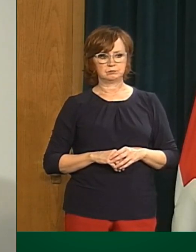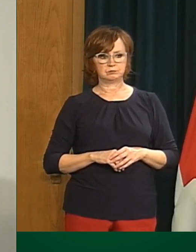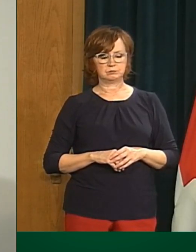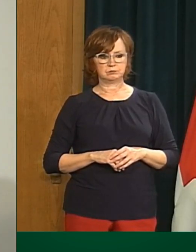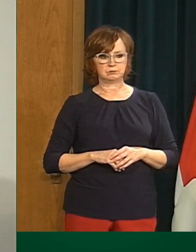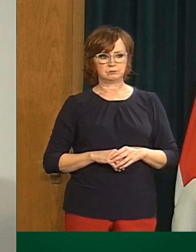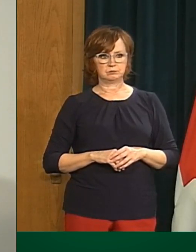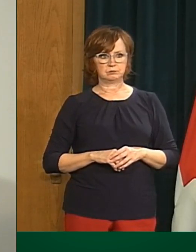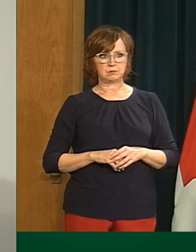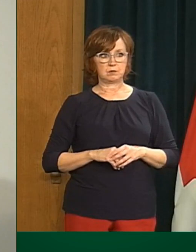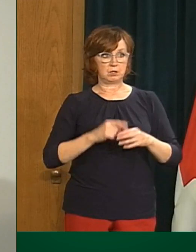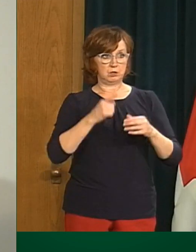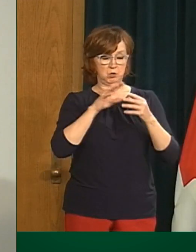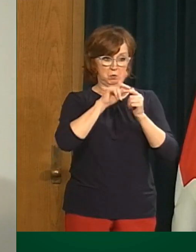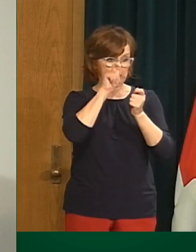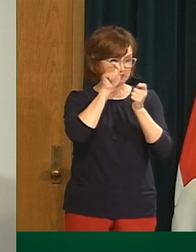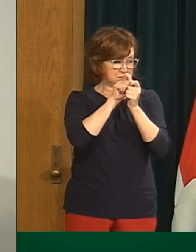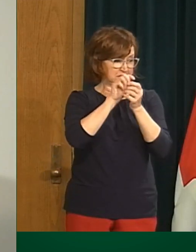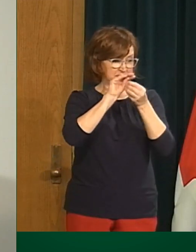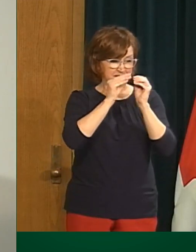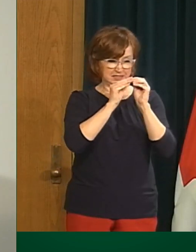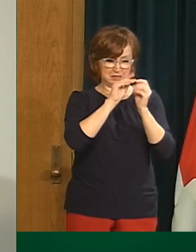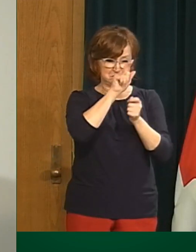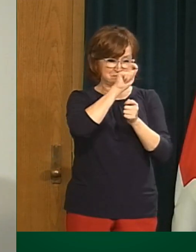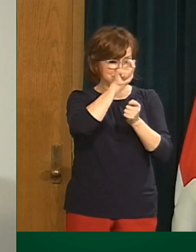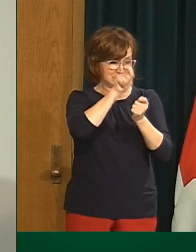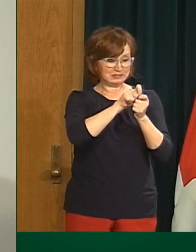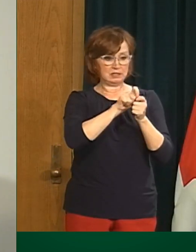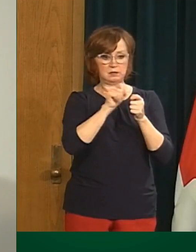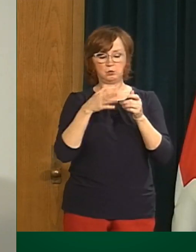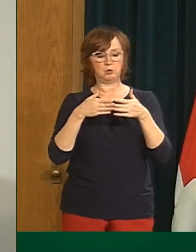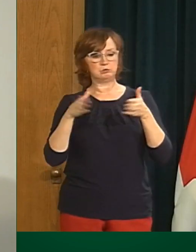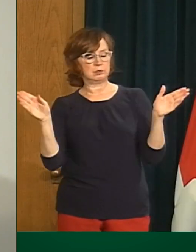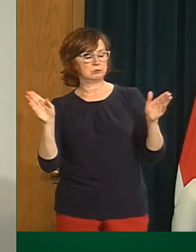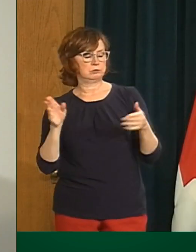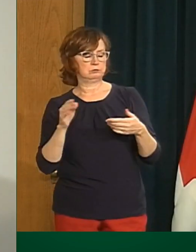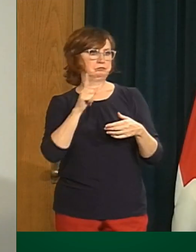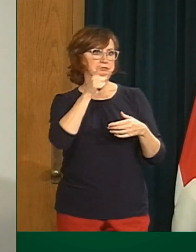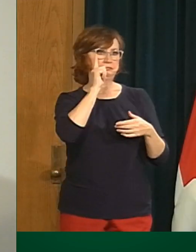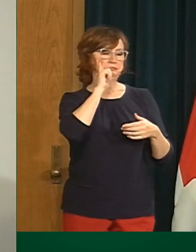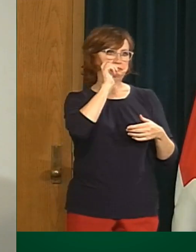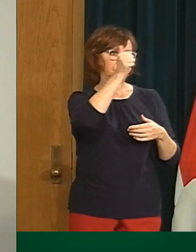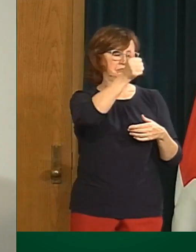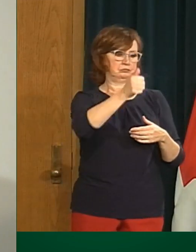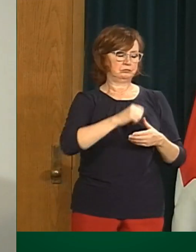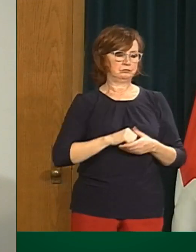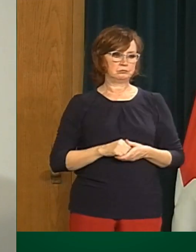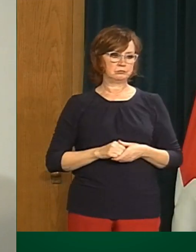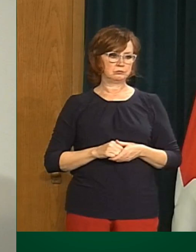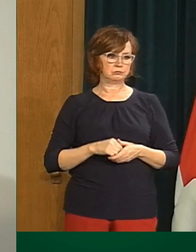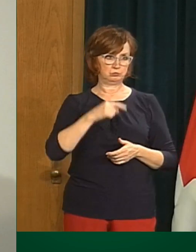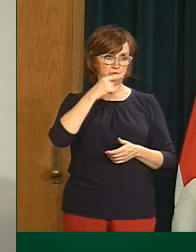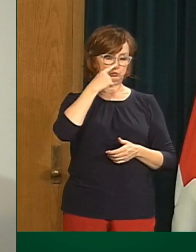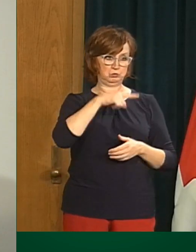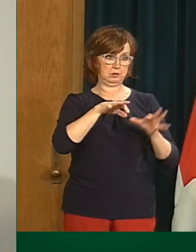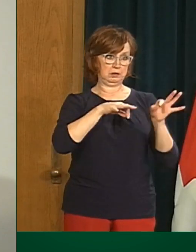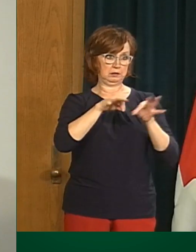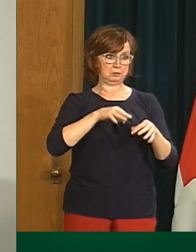be, but you can describe how the numbers in the north are distributed at this